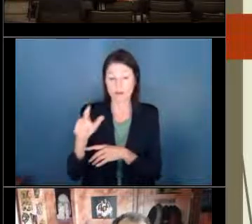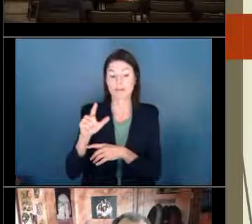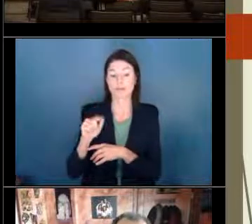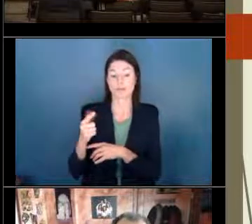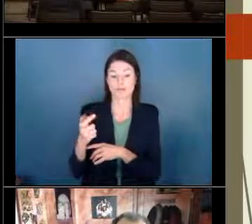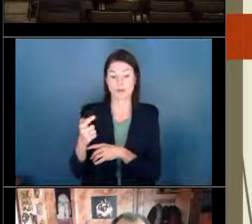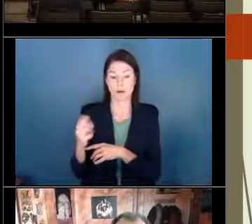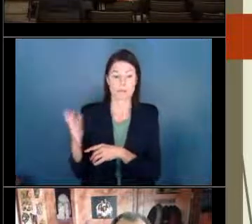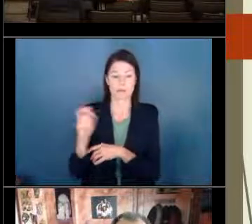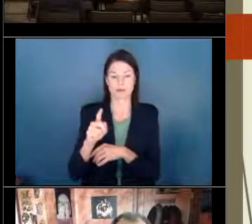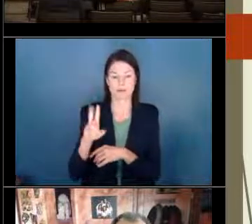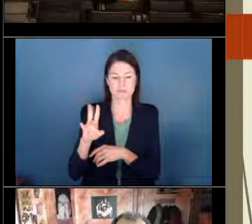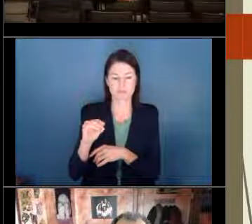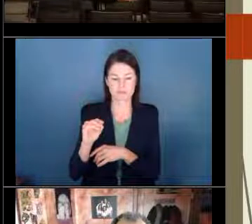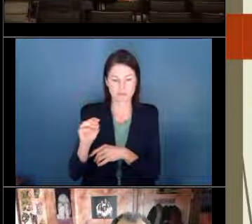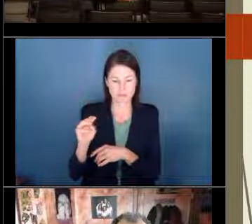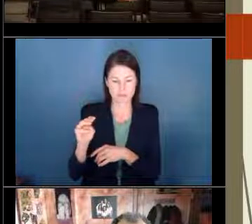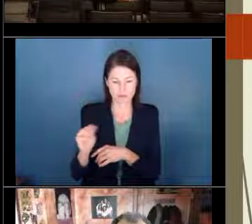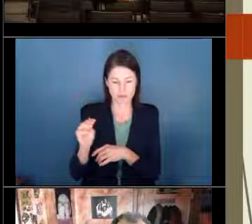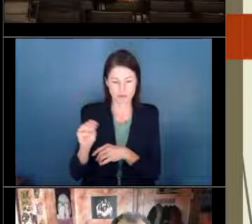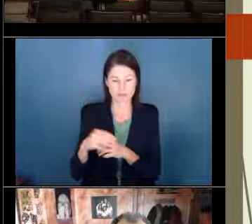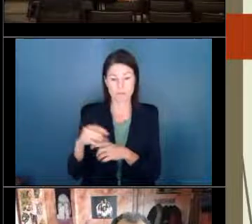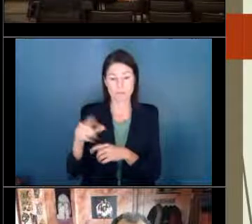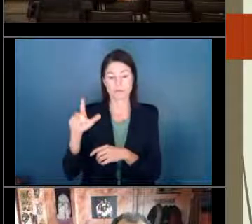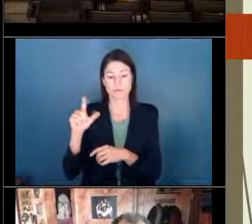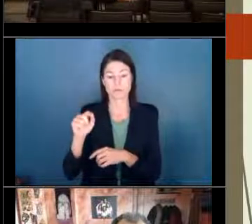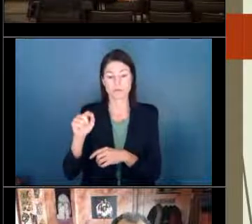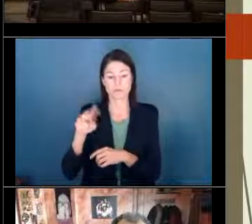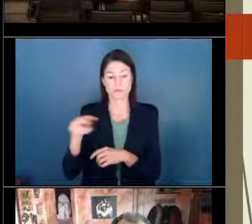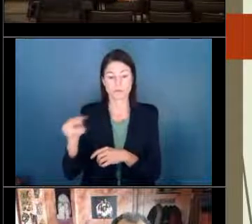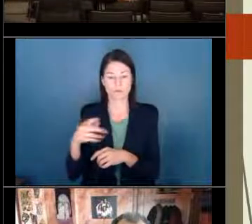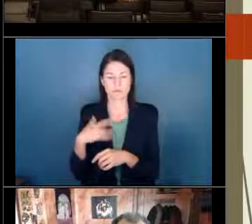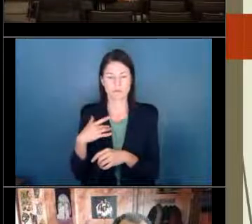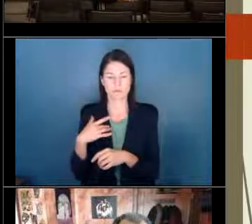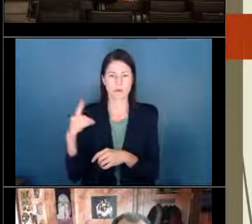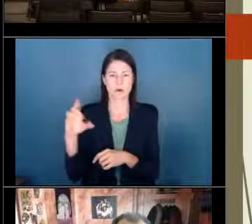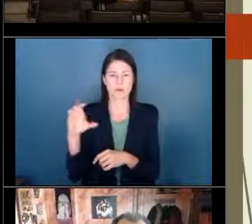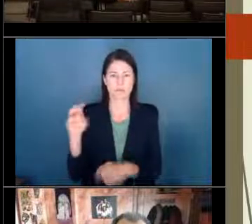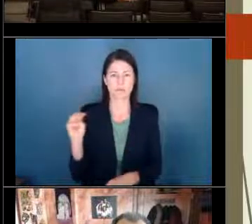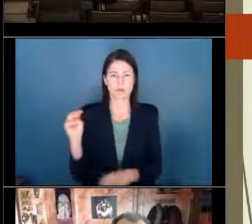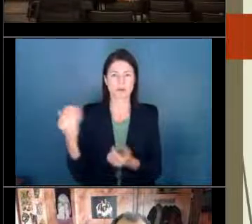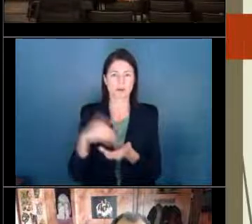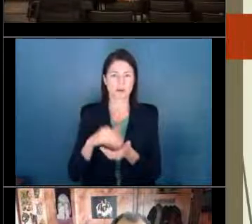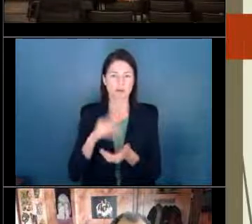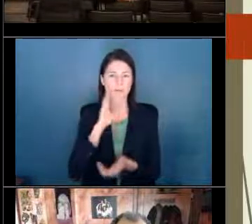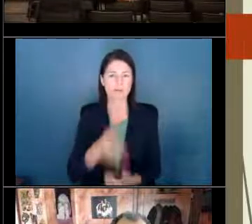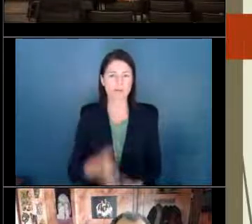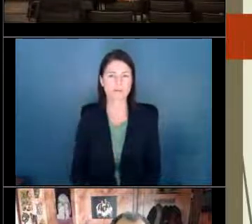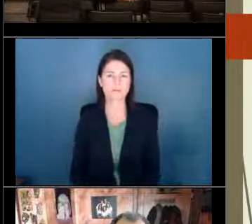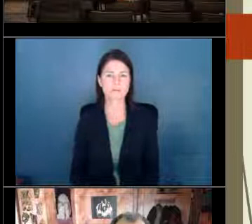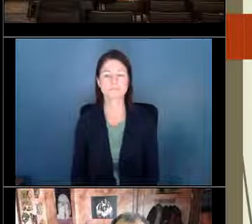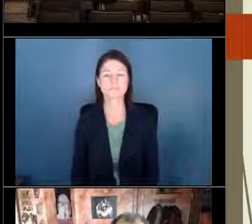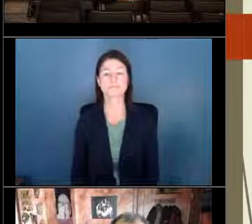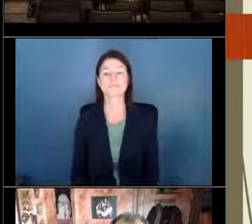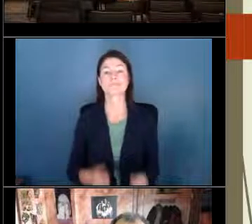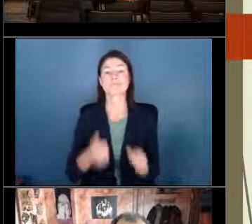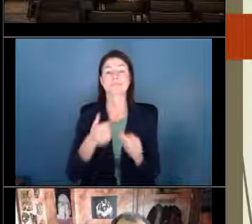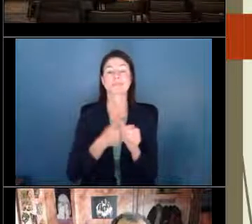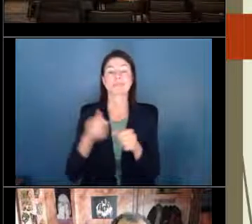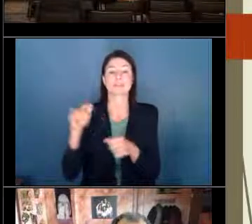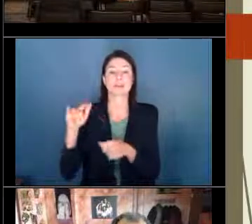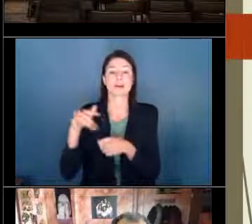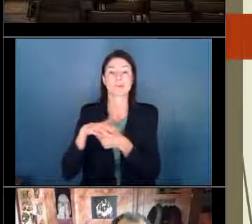2022 will be back in the 100 million passenger neighborhood. And each airport was a little different. The average